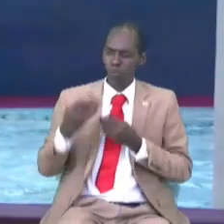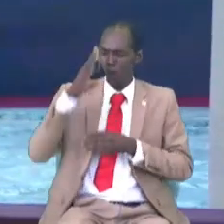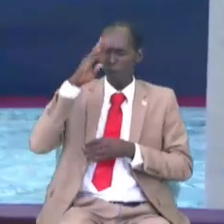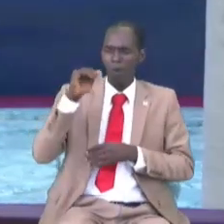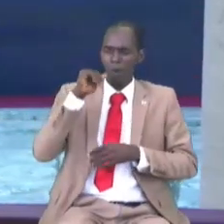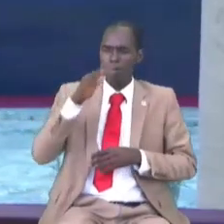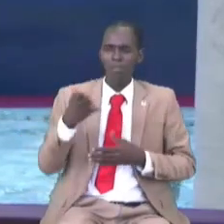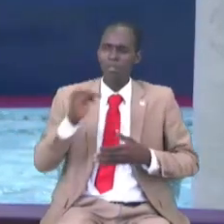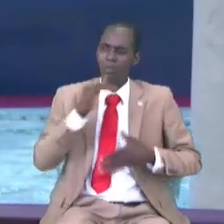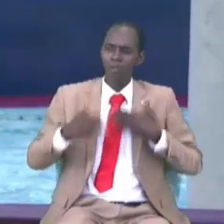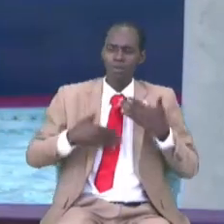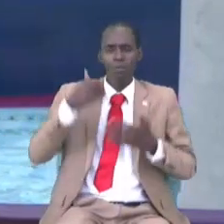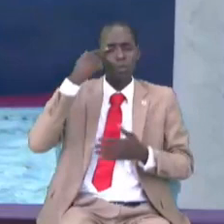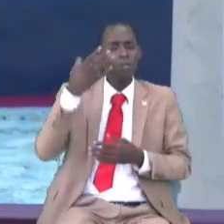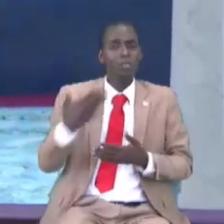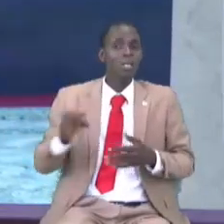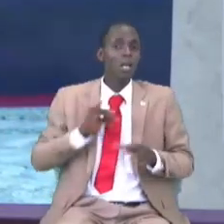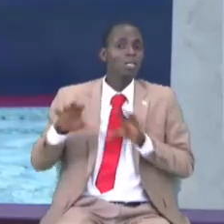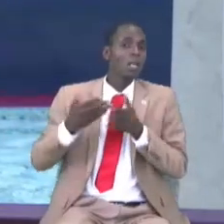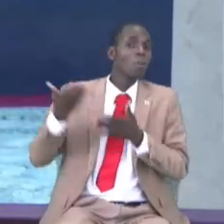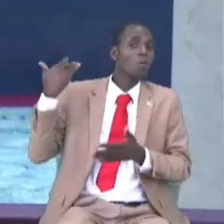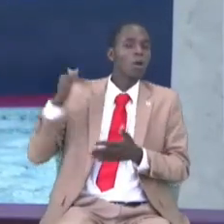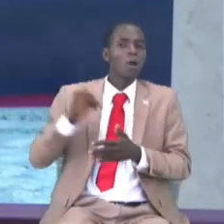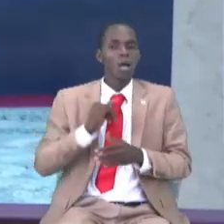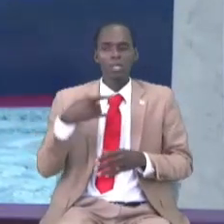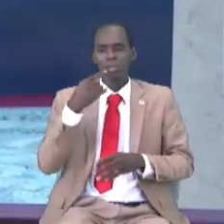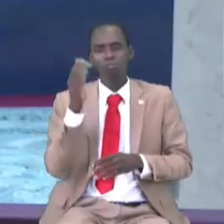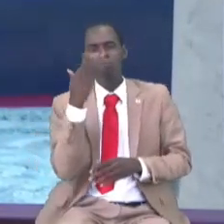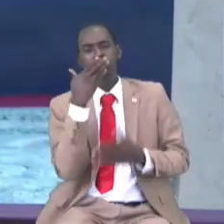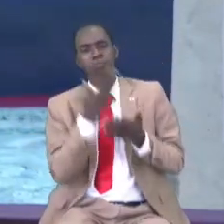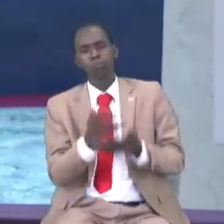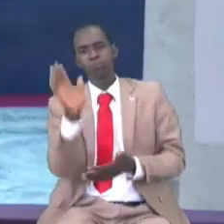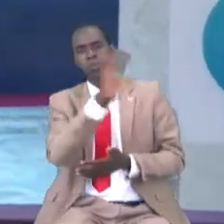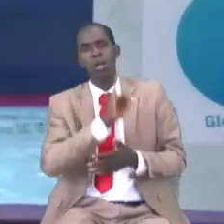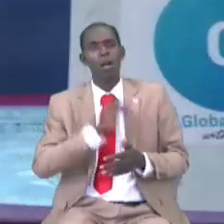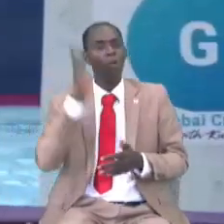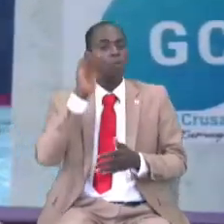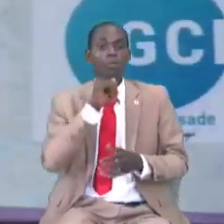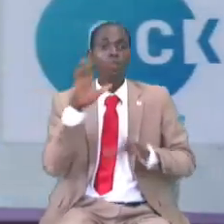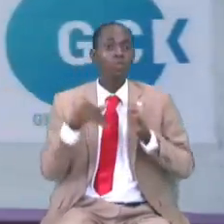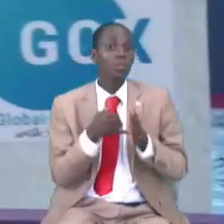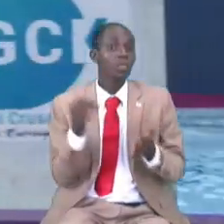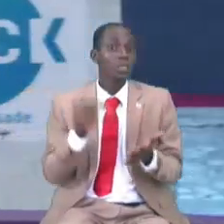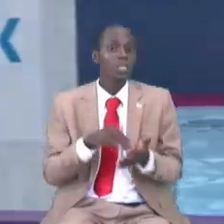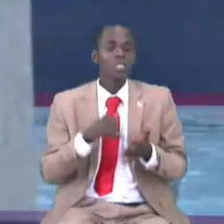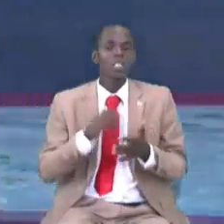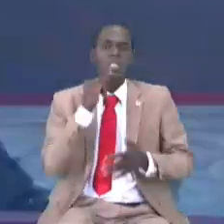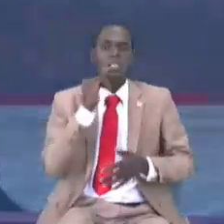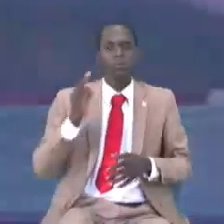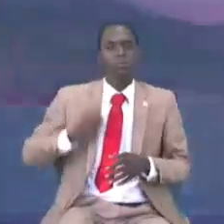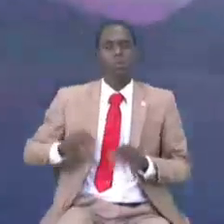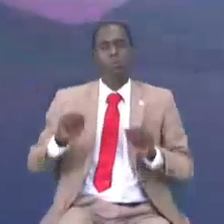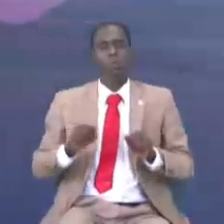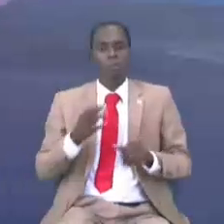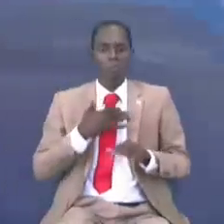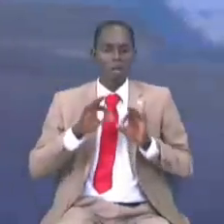that again. It's profitable. My family, my children, that look at my life and they say, Daddy